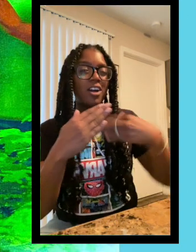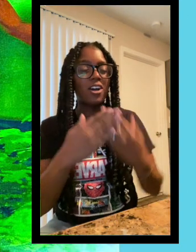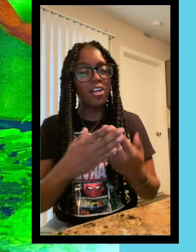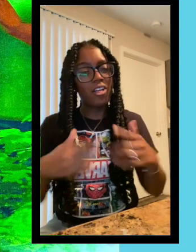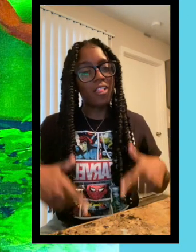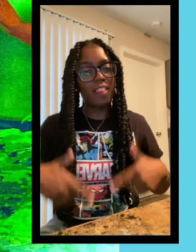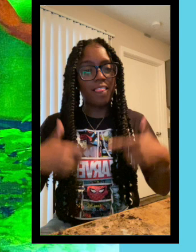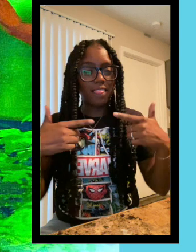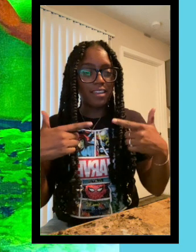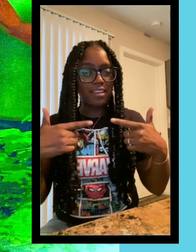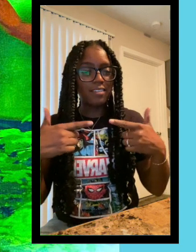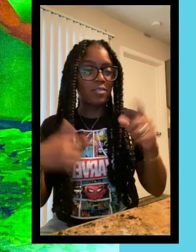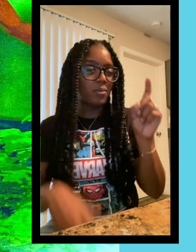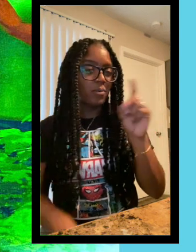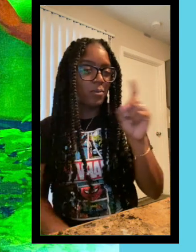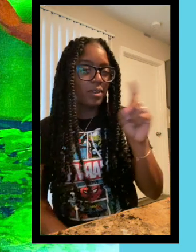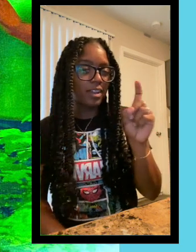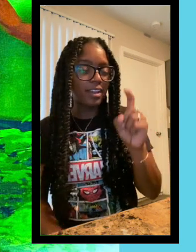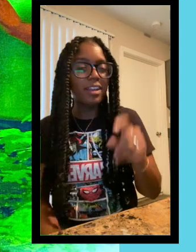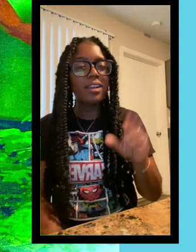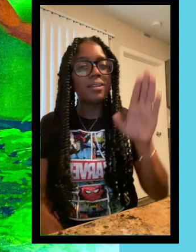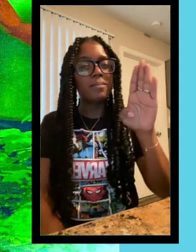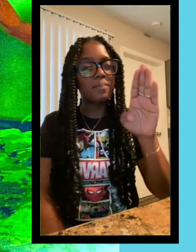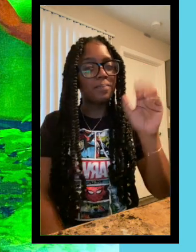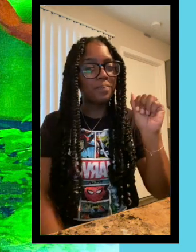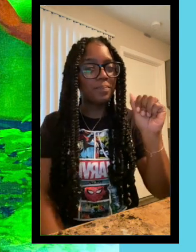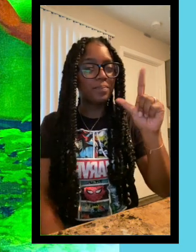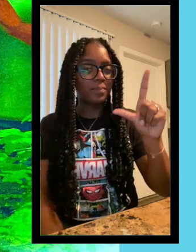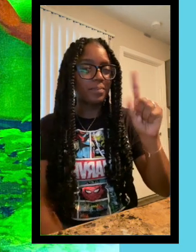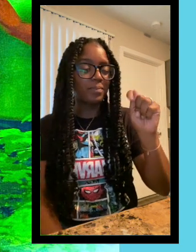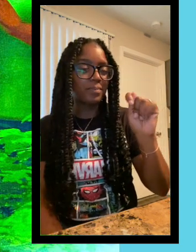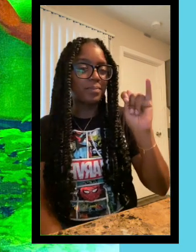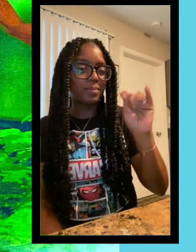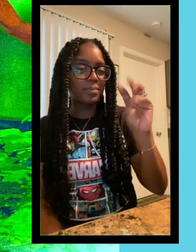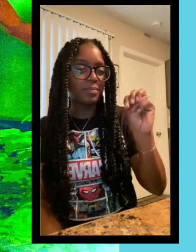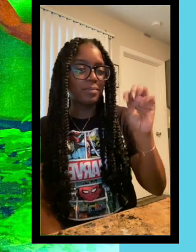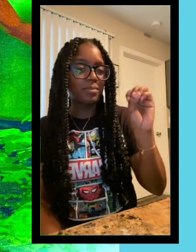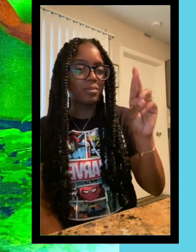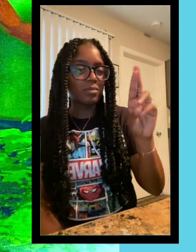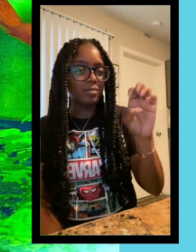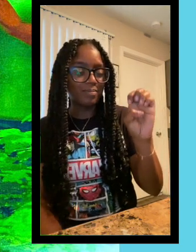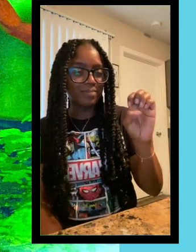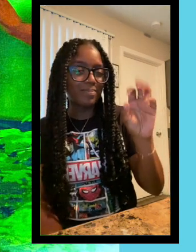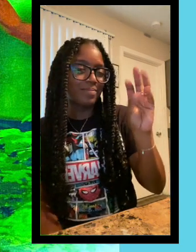They all lived in Baltimore, Maryland, in the same neighborhood together.